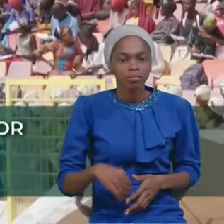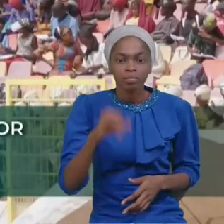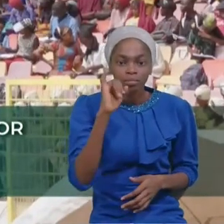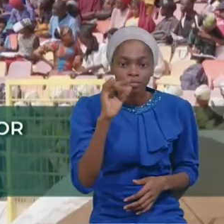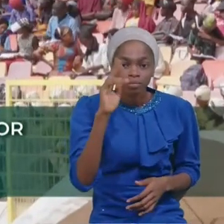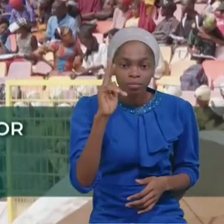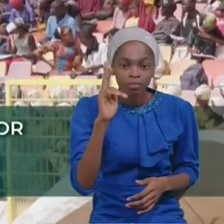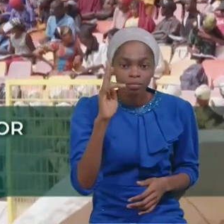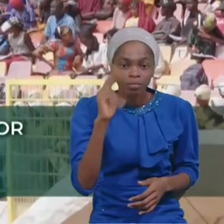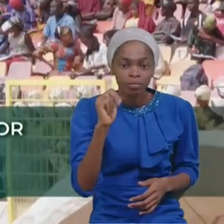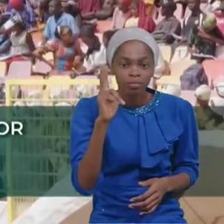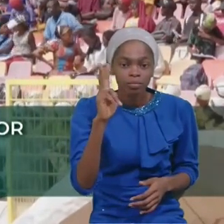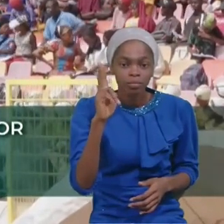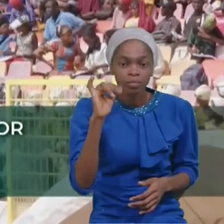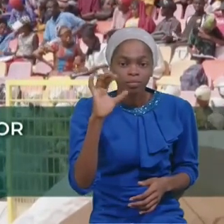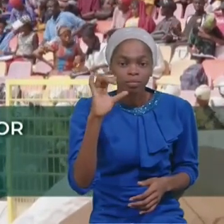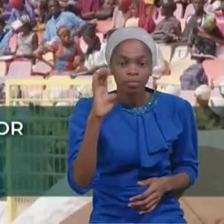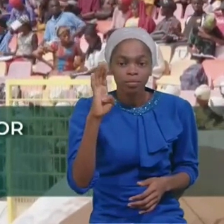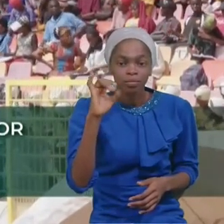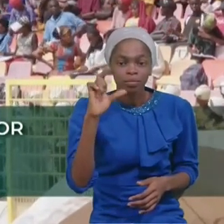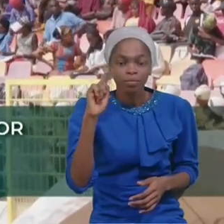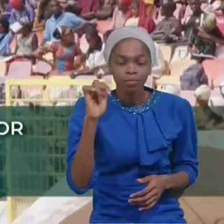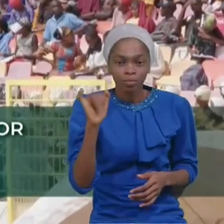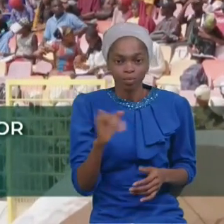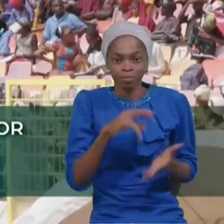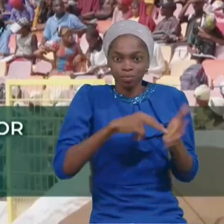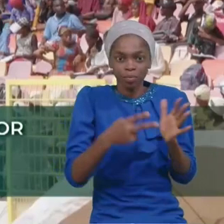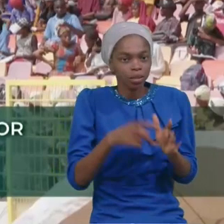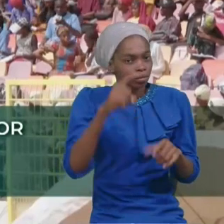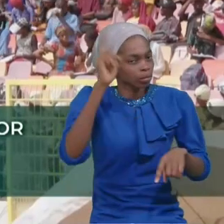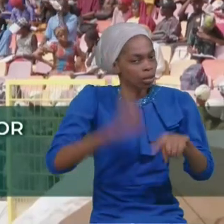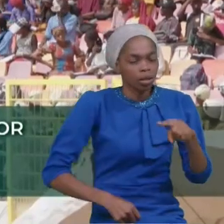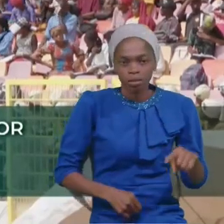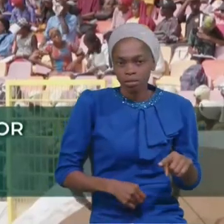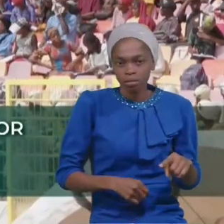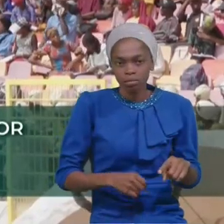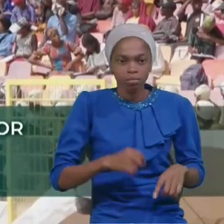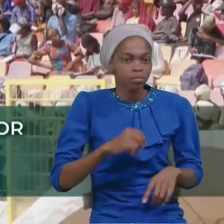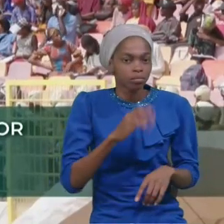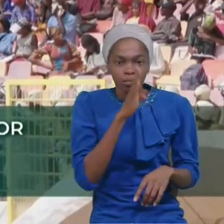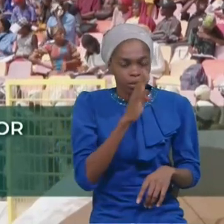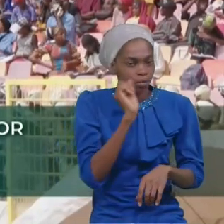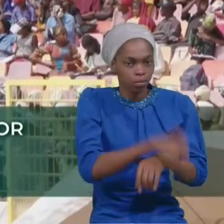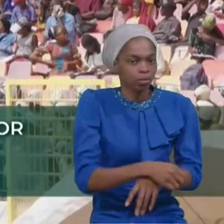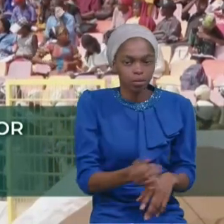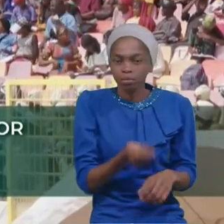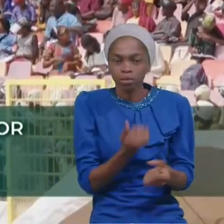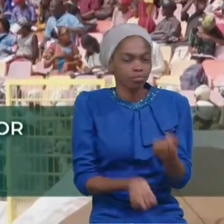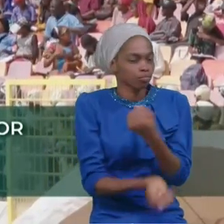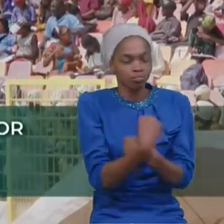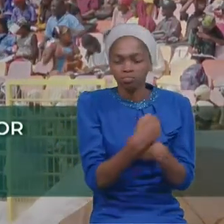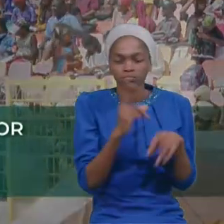be subjected, cannot be crushed, cannot be taken away, cannot be defeated. He